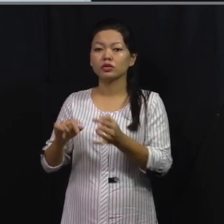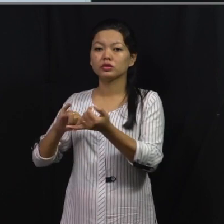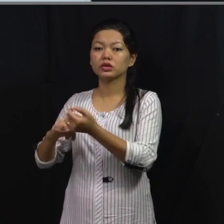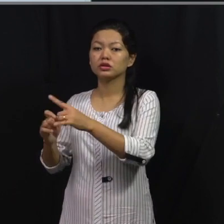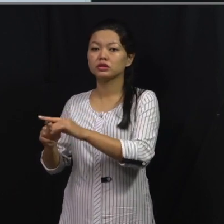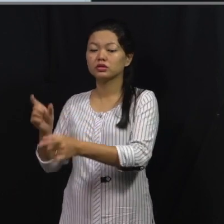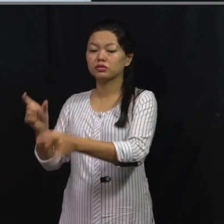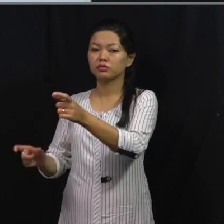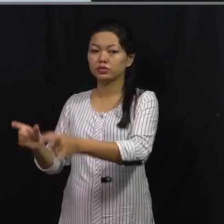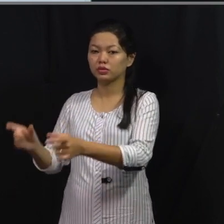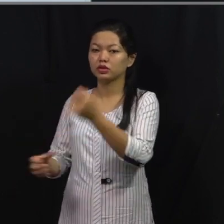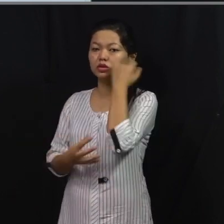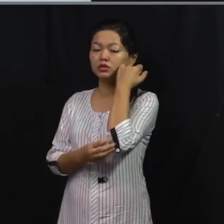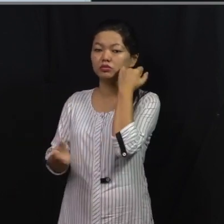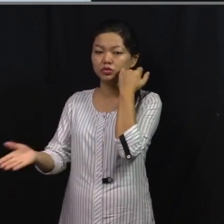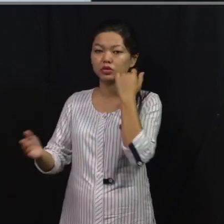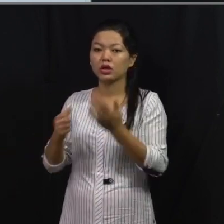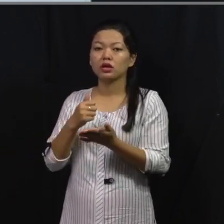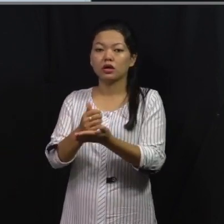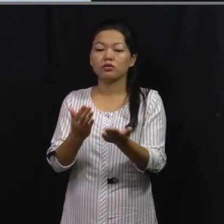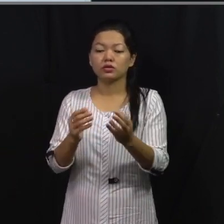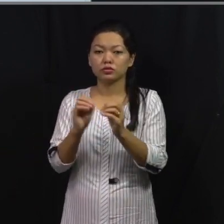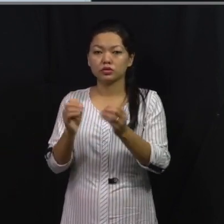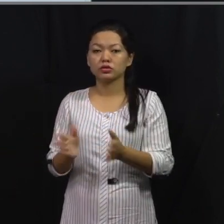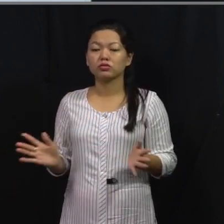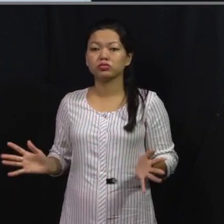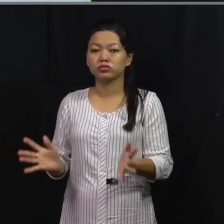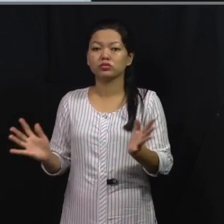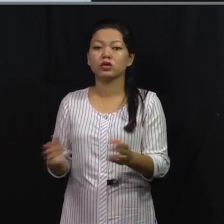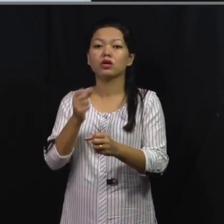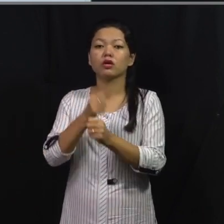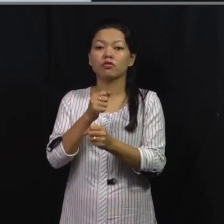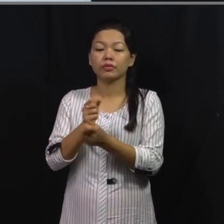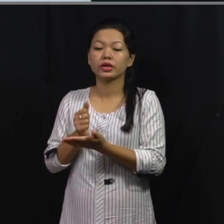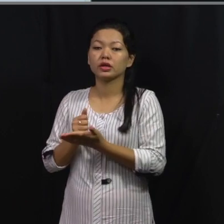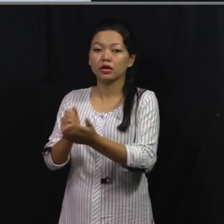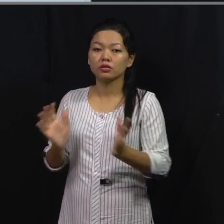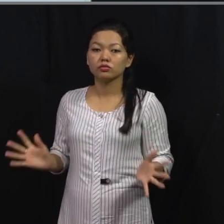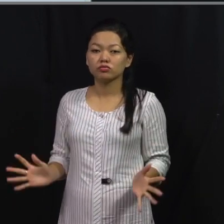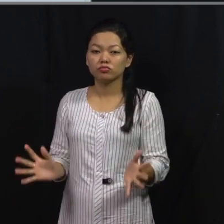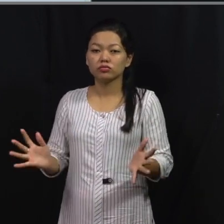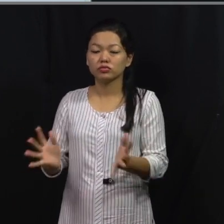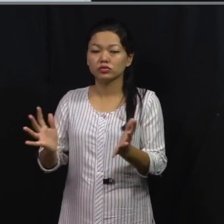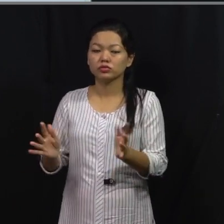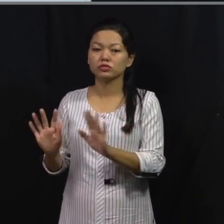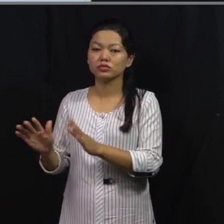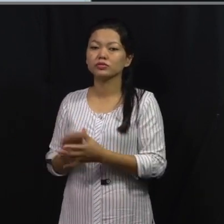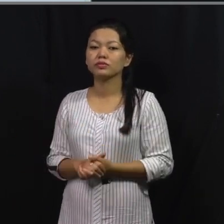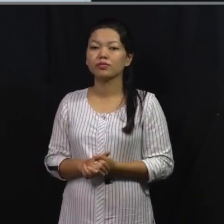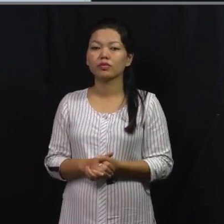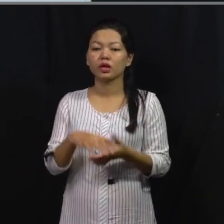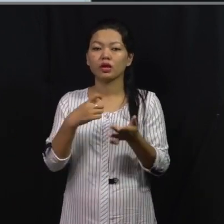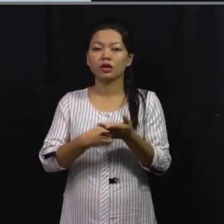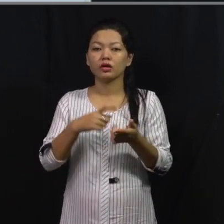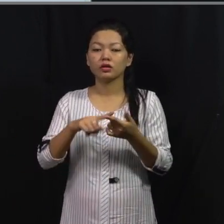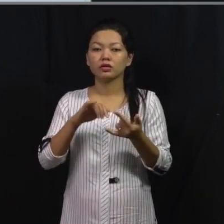with regards to political rights, okay. Here, political rights, for example, reservation of seats in Lok Sabha